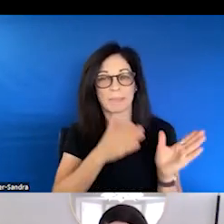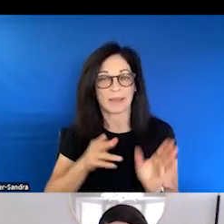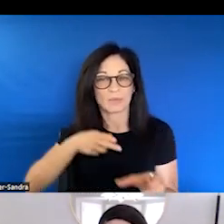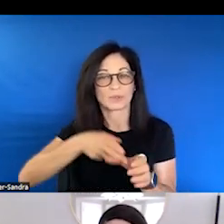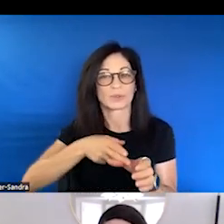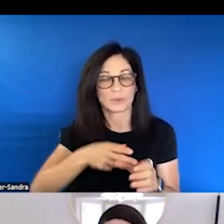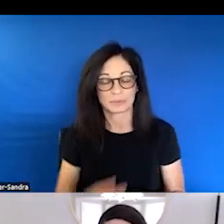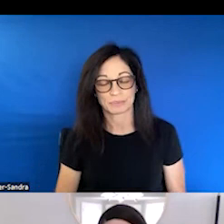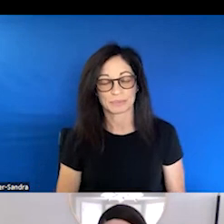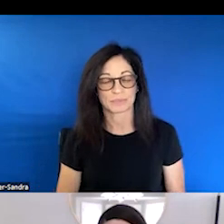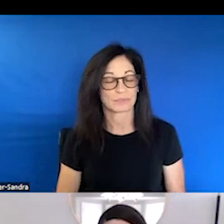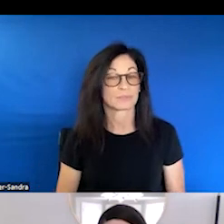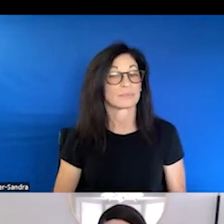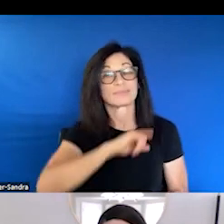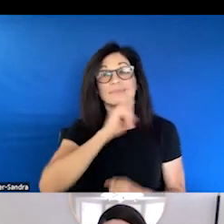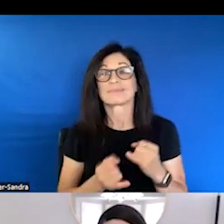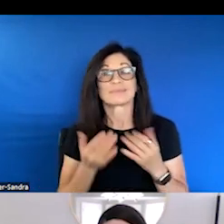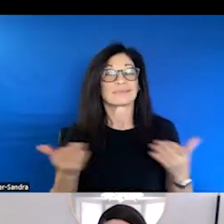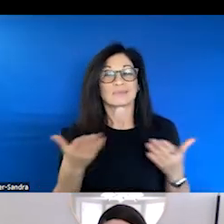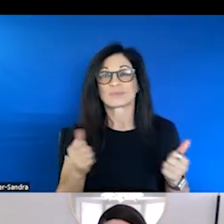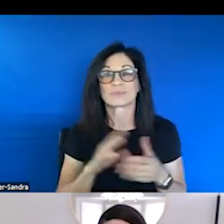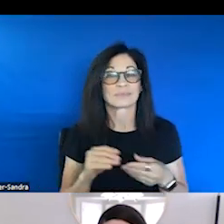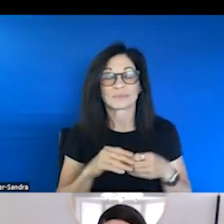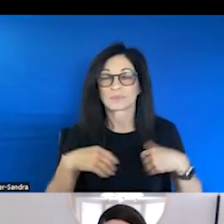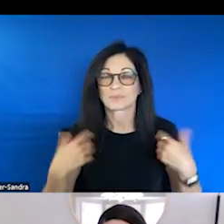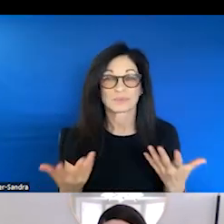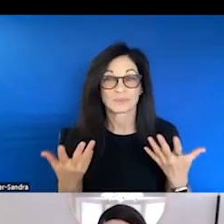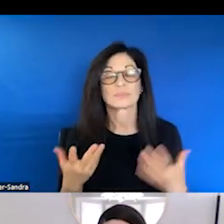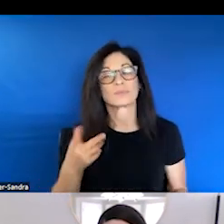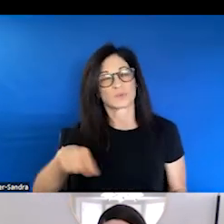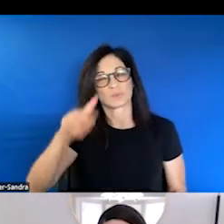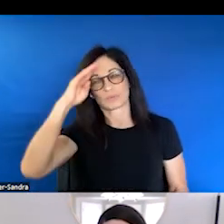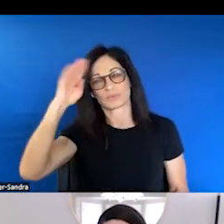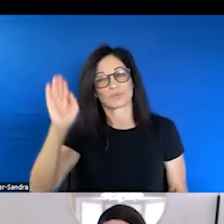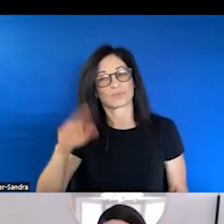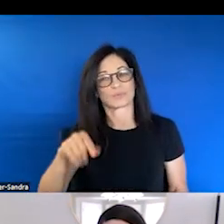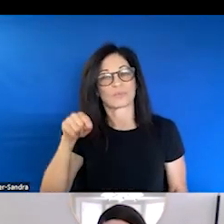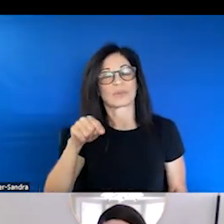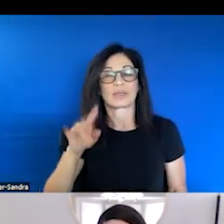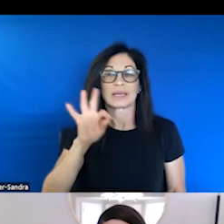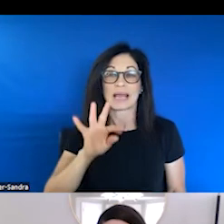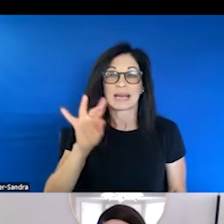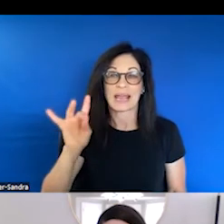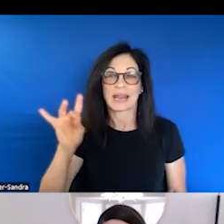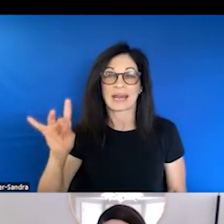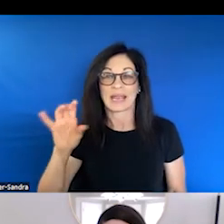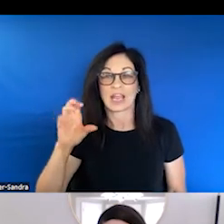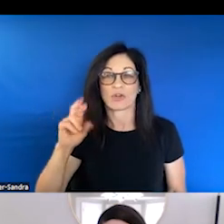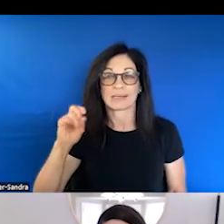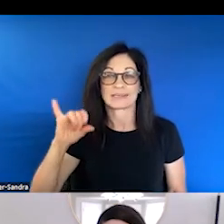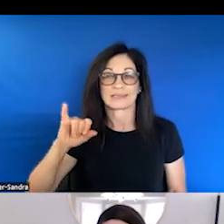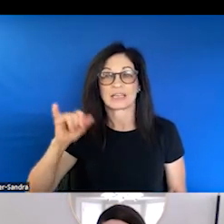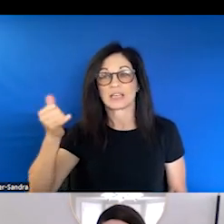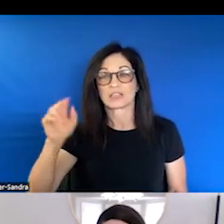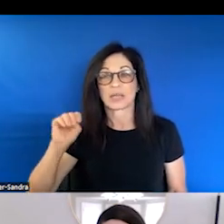us. The last thing I wanted to mention is that you all know these 988 Crisis Jam calls are